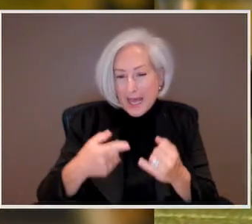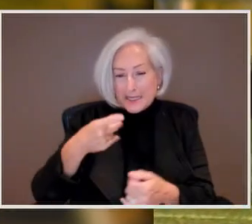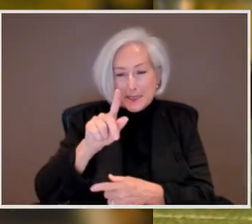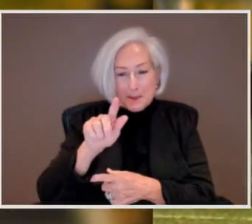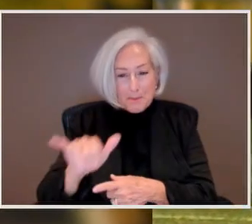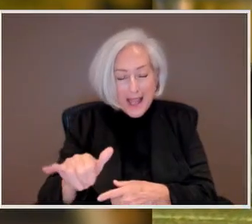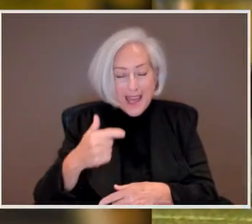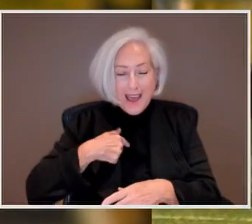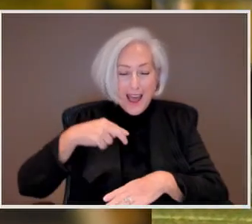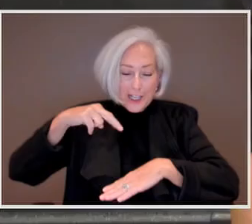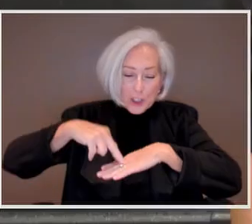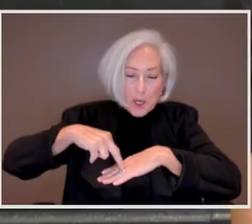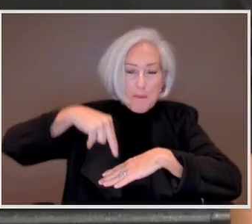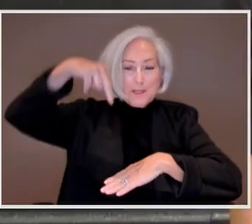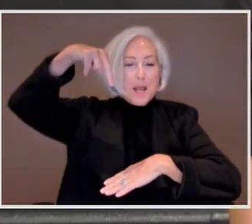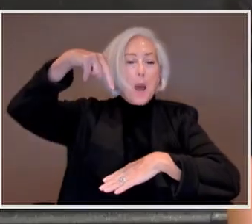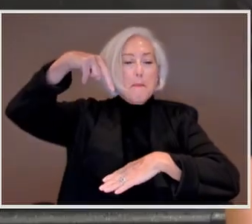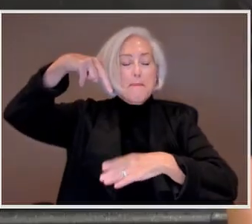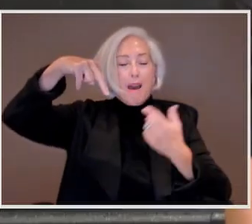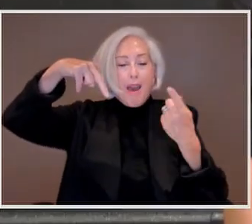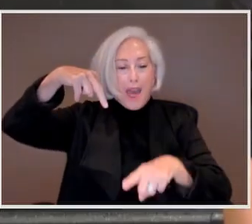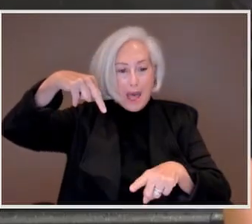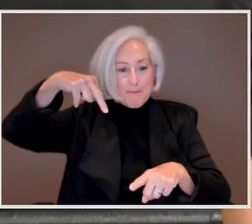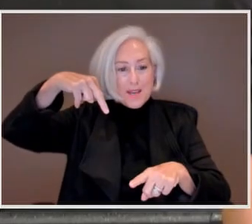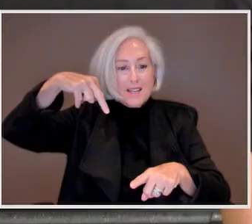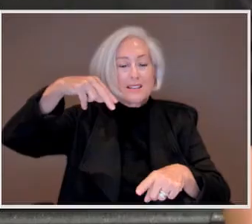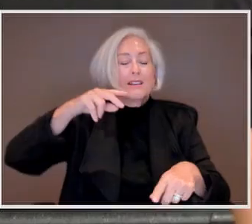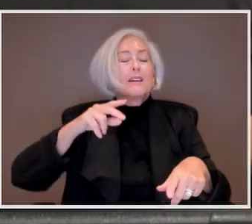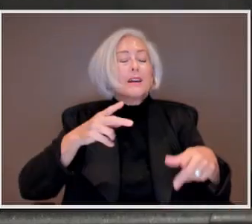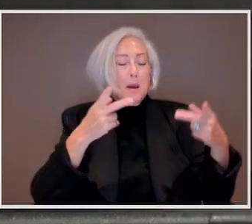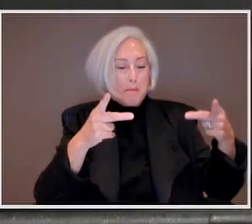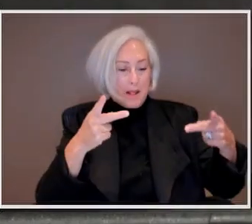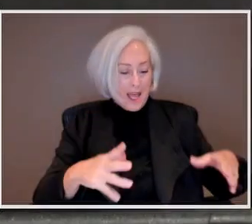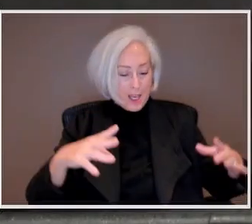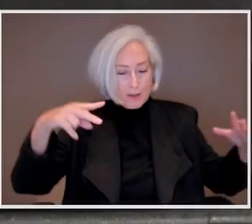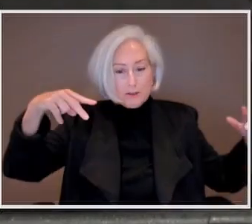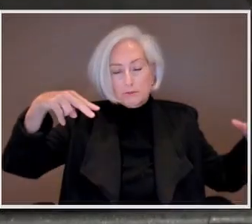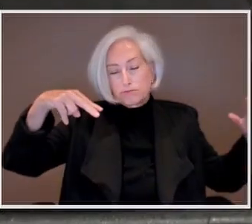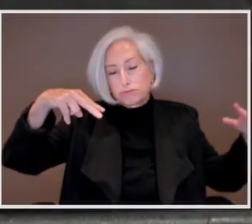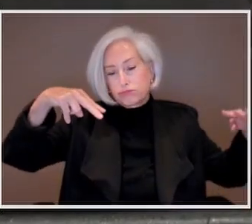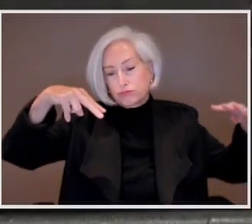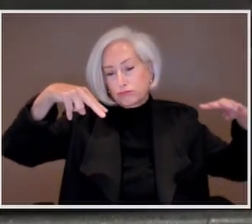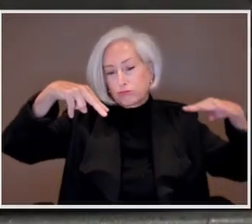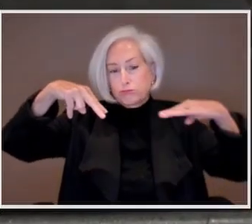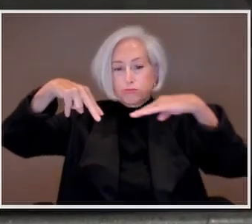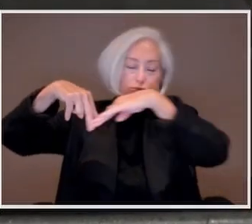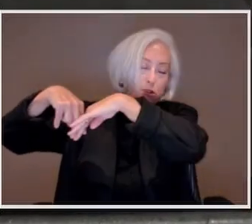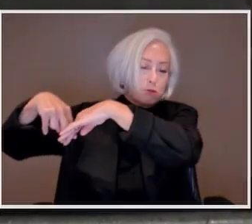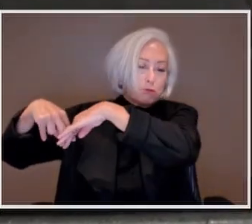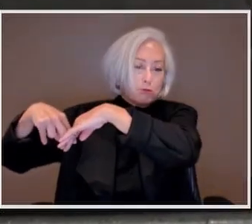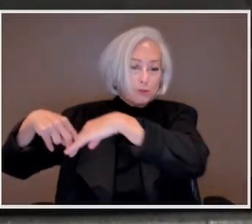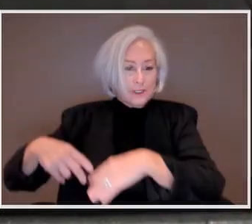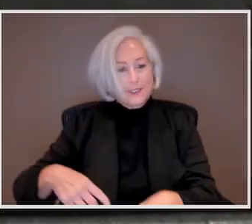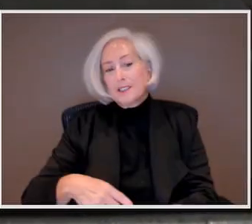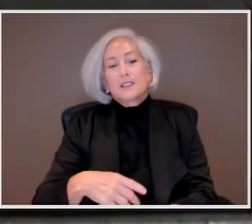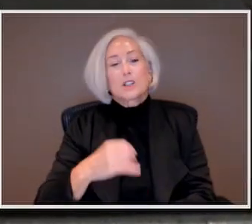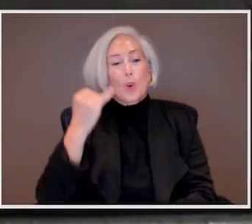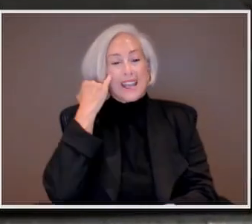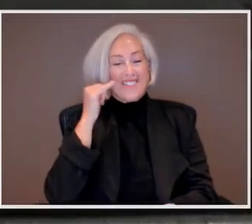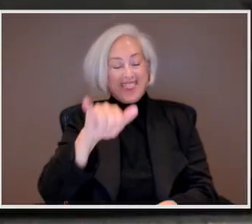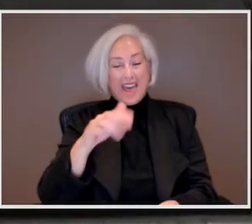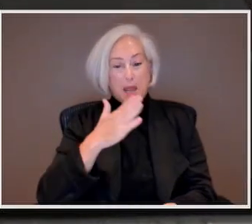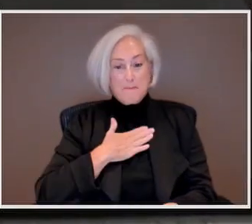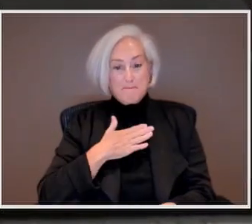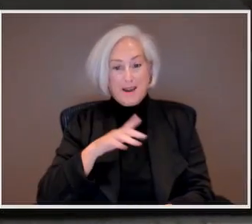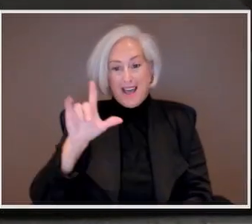my teammate dove right through my leg. My teammates all ran away when they saw it, but say this was my leg, and this is say my